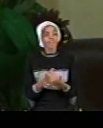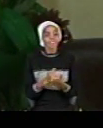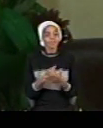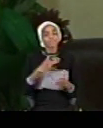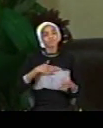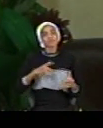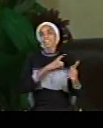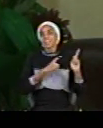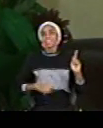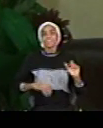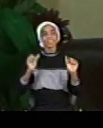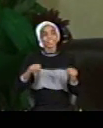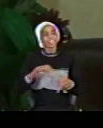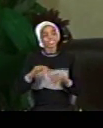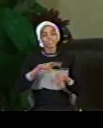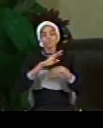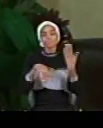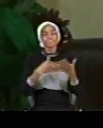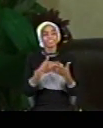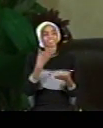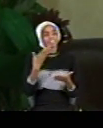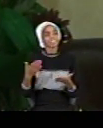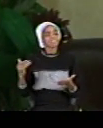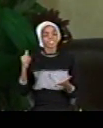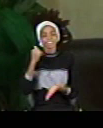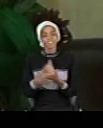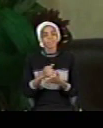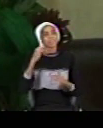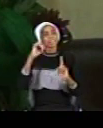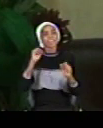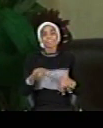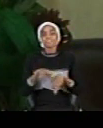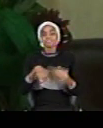My God can do our things.